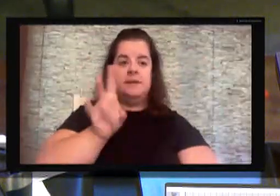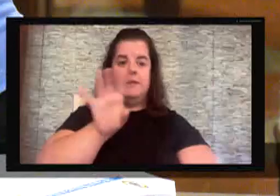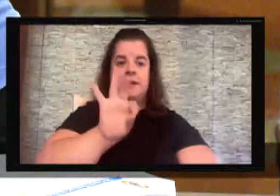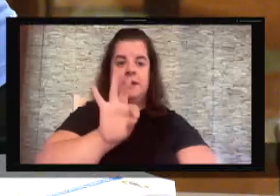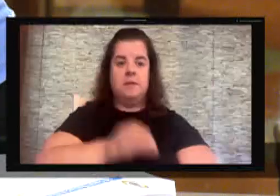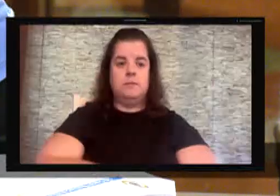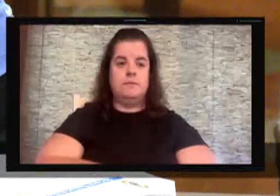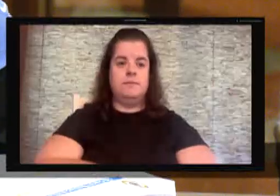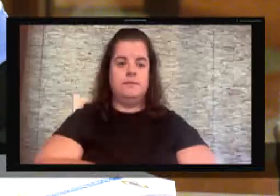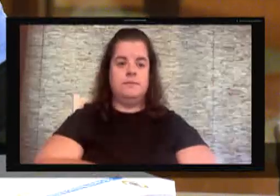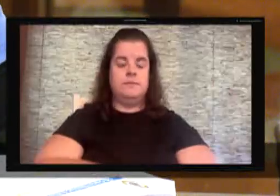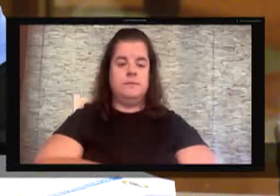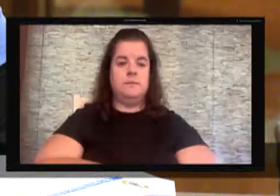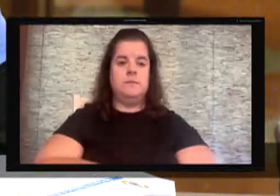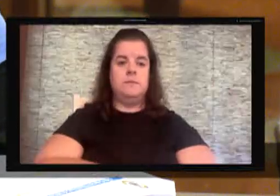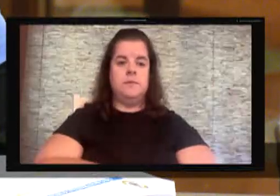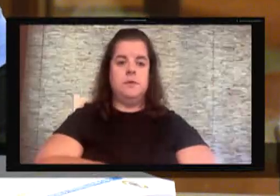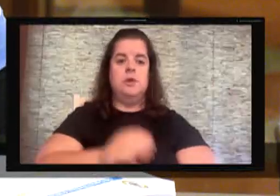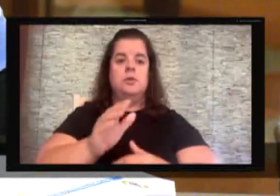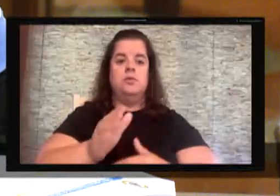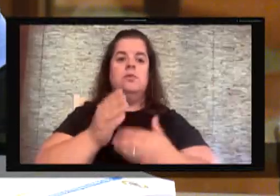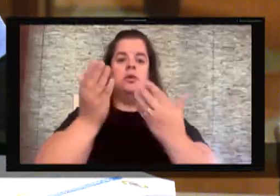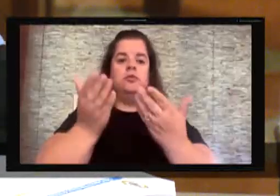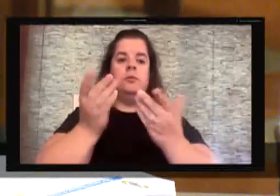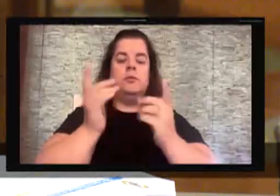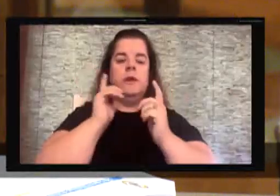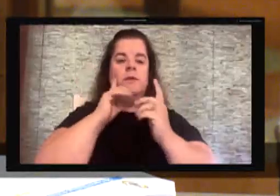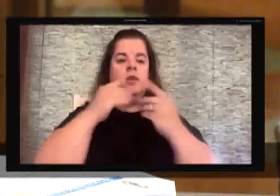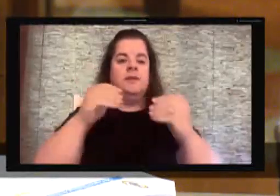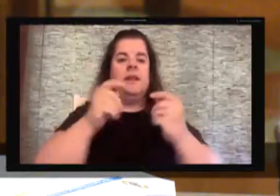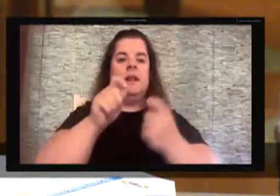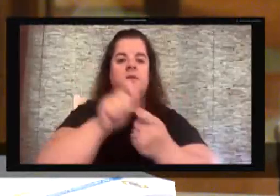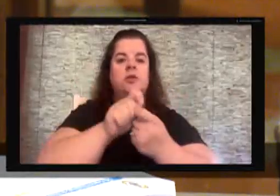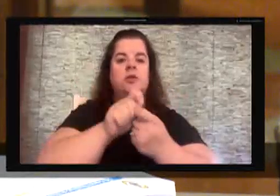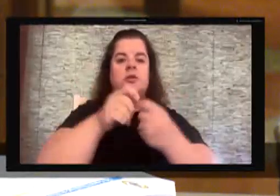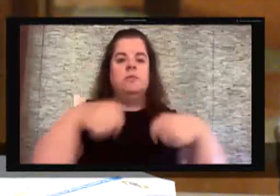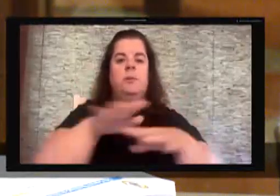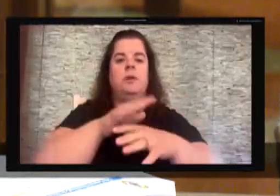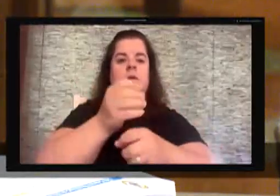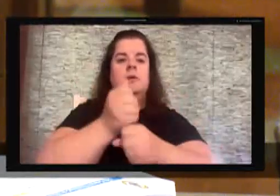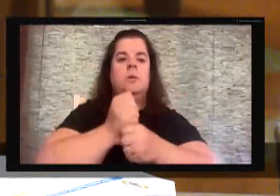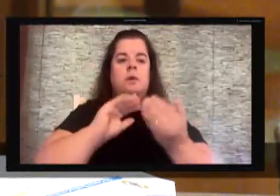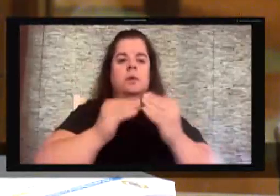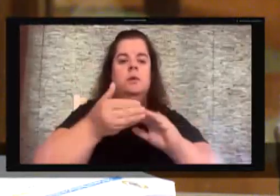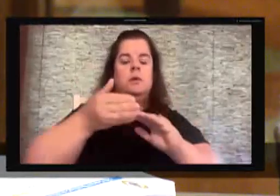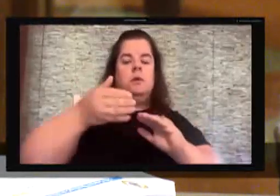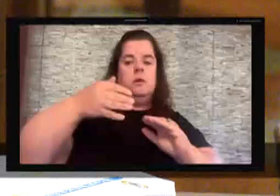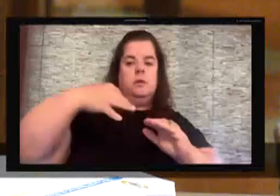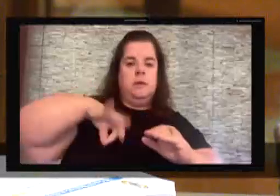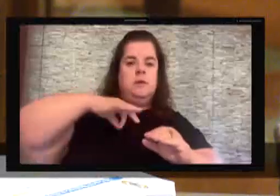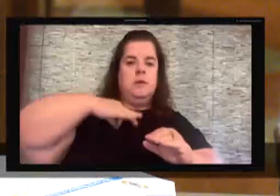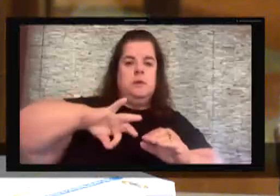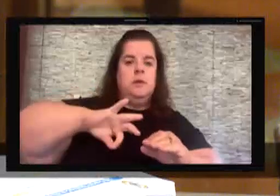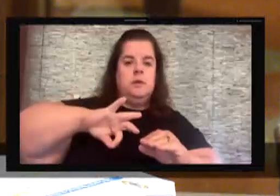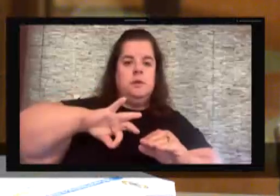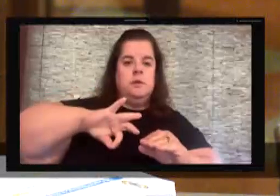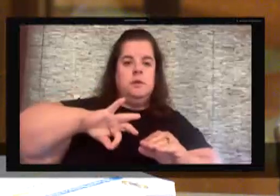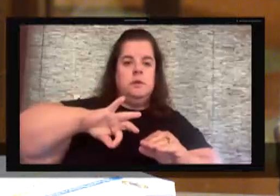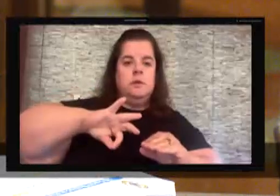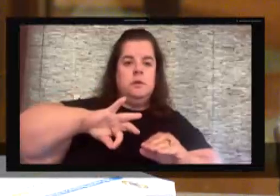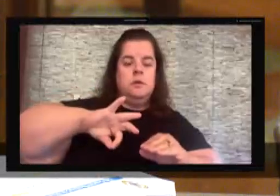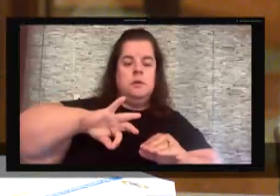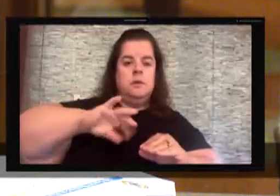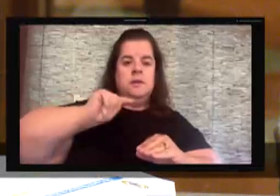979. Bill 979, resolution providing for the sale of certain property acquired by the City of Pittsburgh at tax